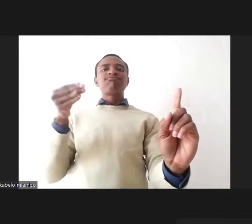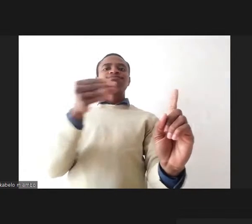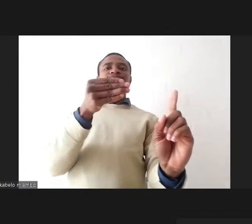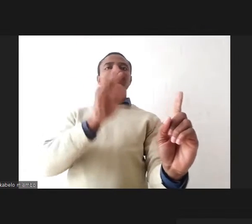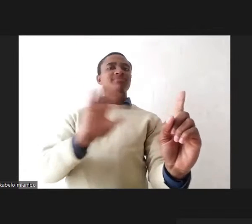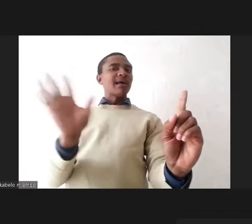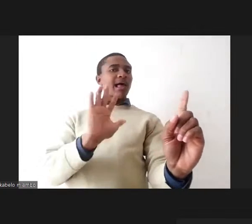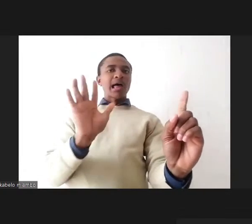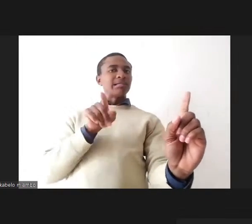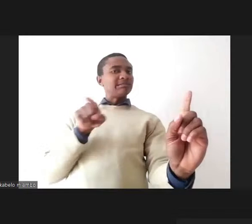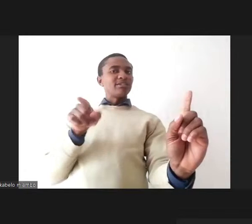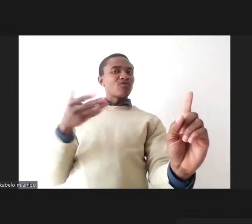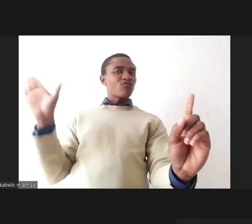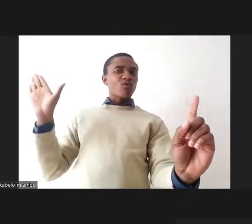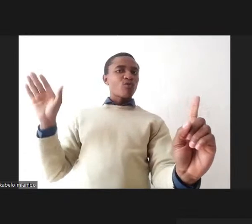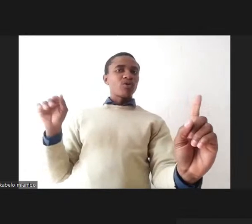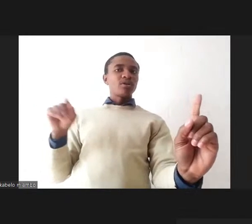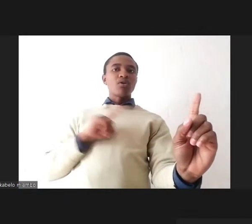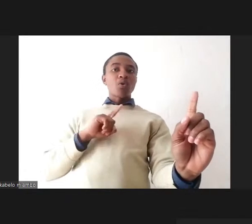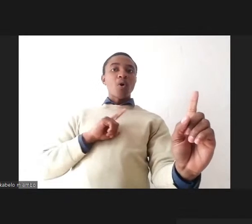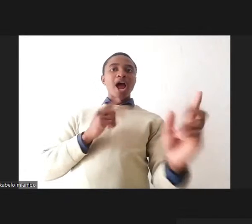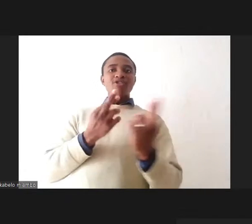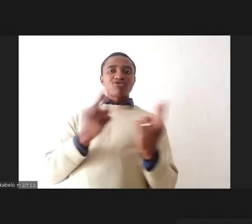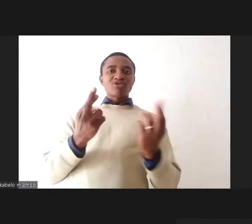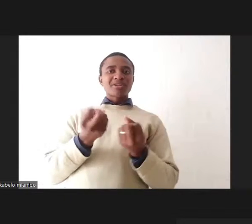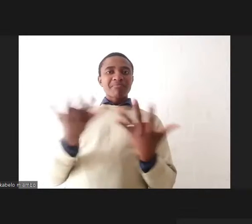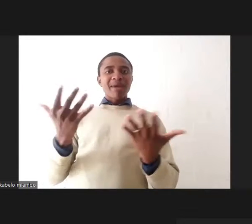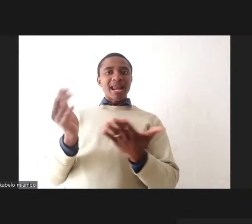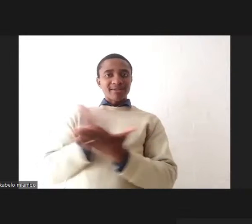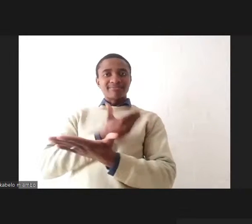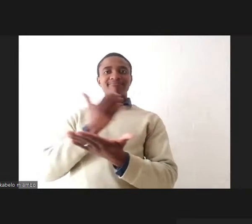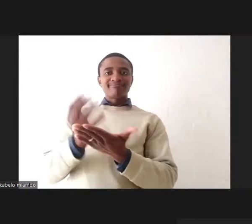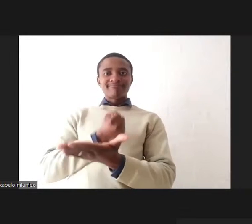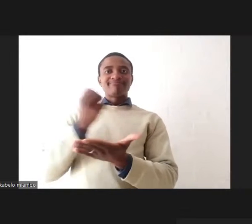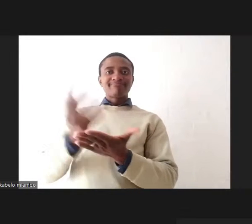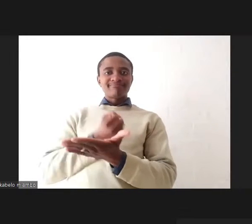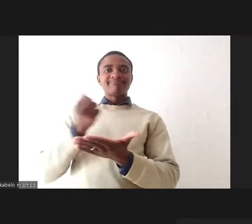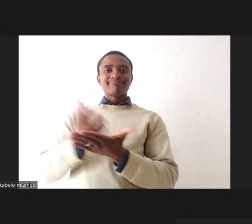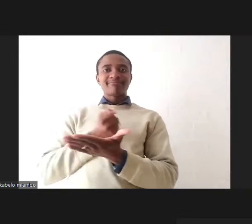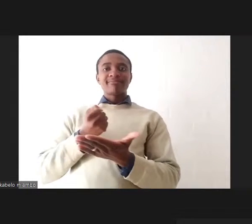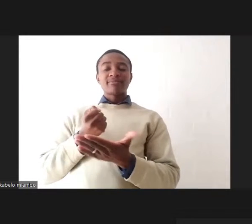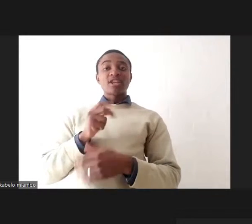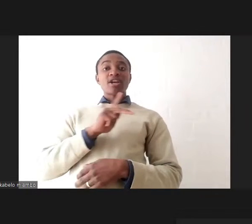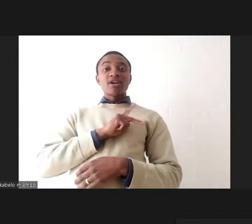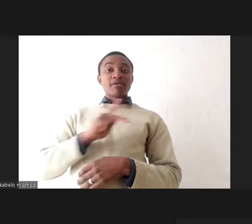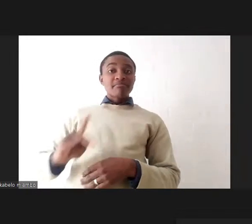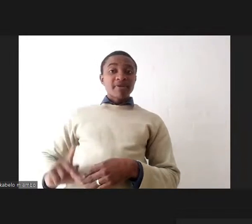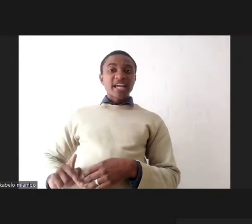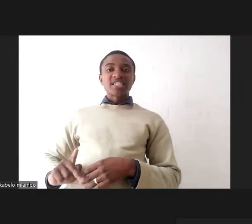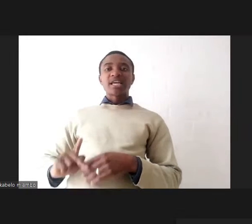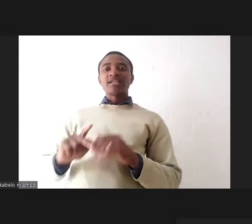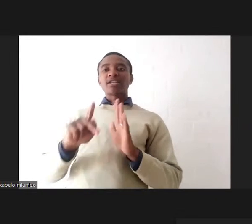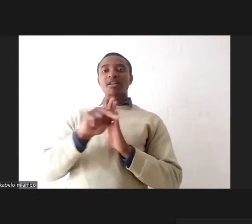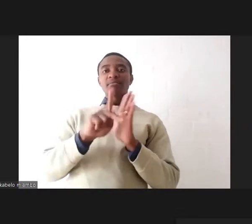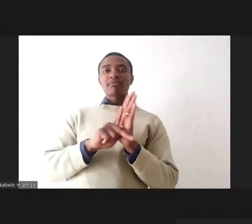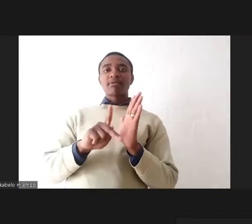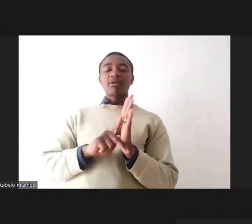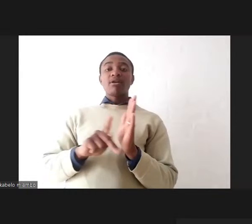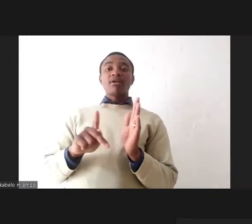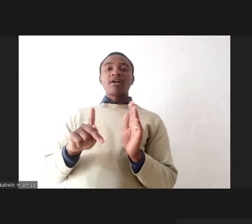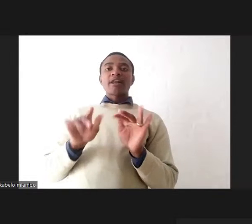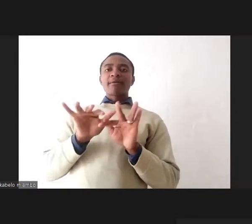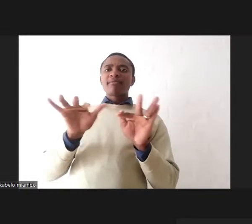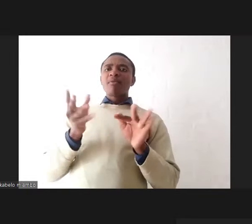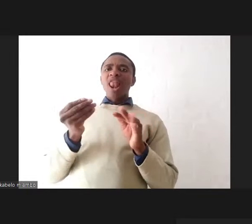resources. We have seen that even on the presidential initiative, where you find that the people that have these